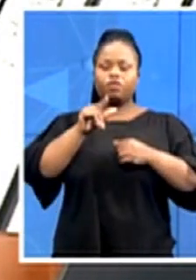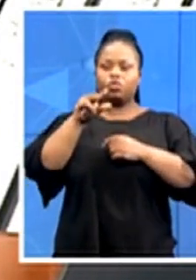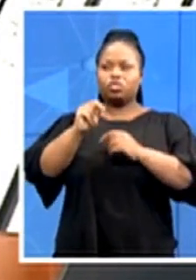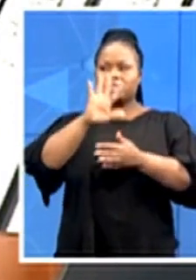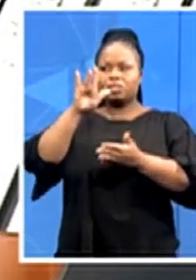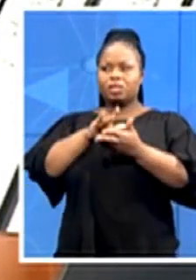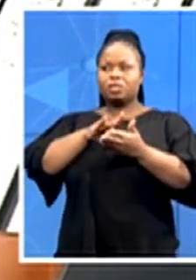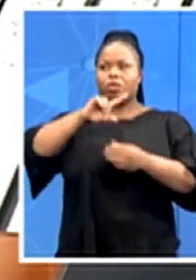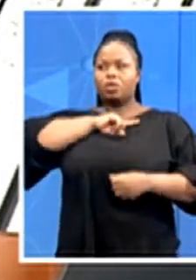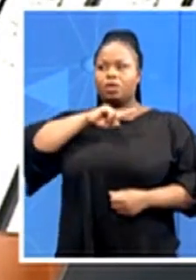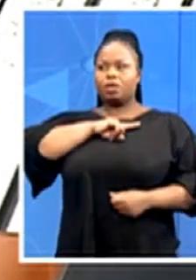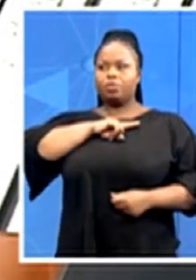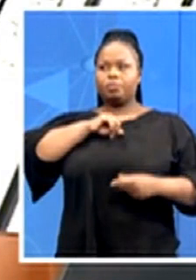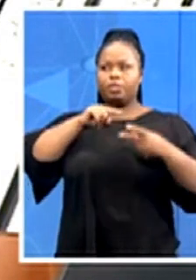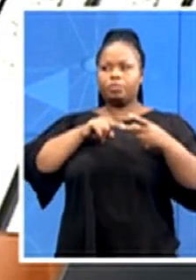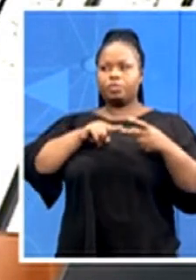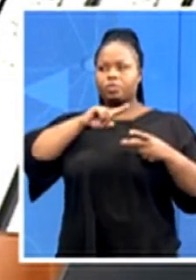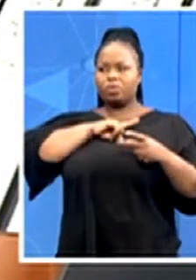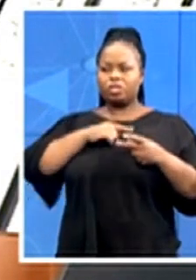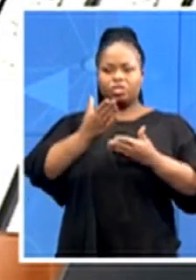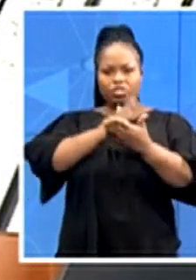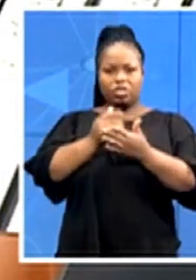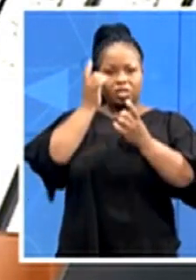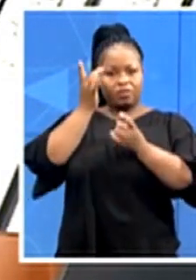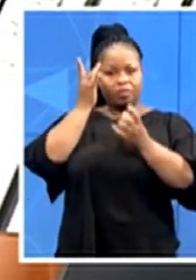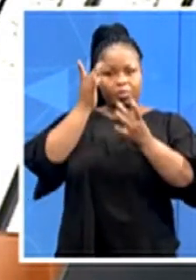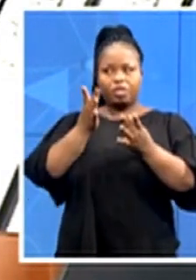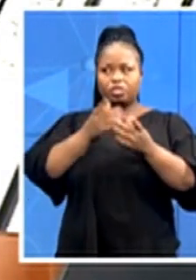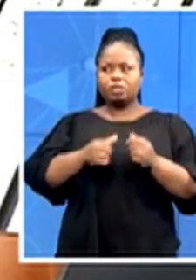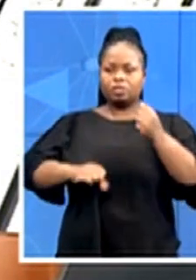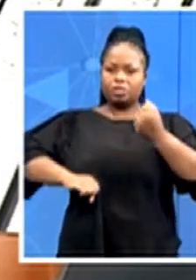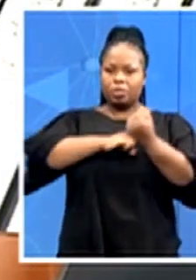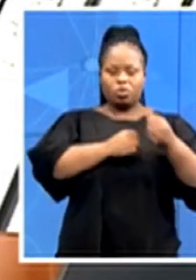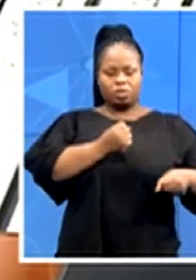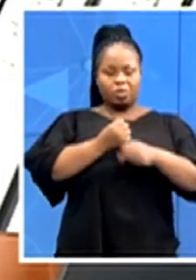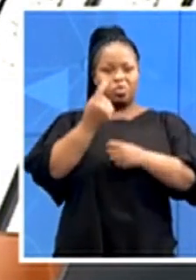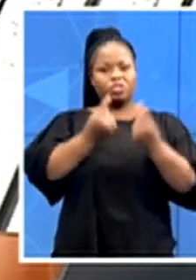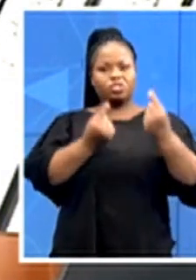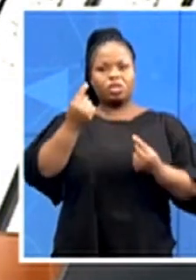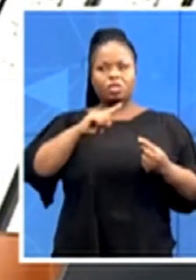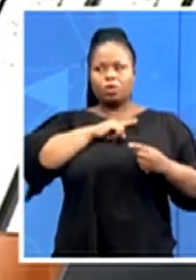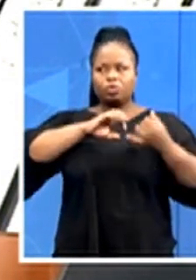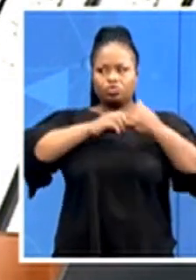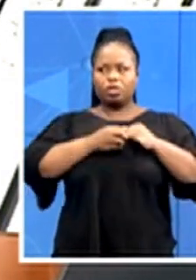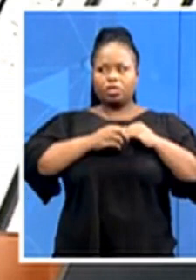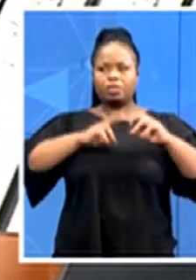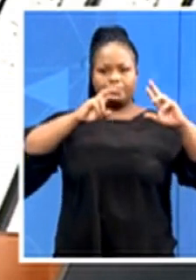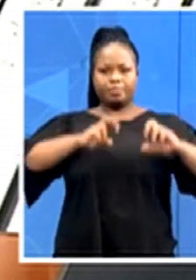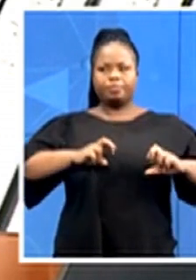share information and support each other in investigating these kinds of